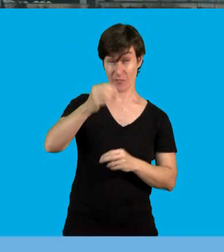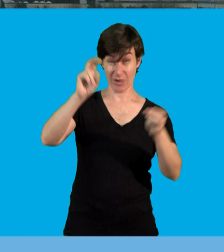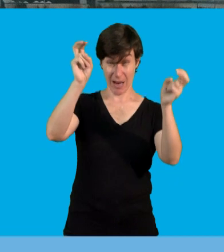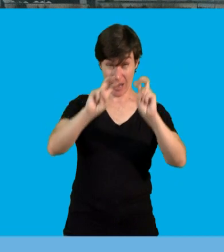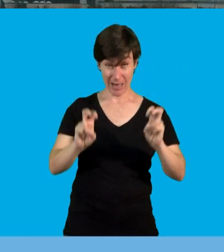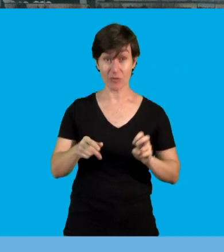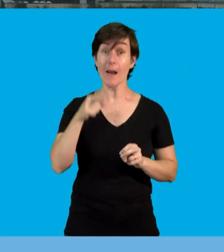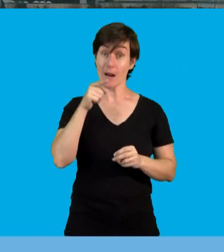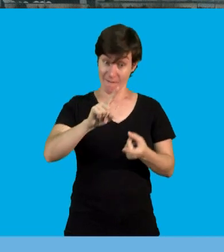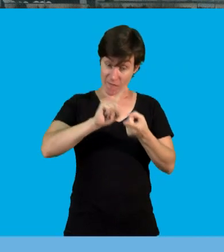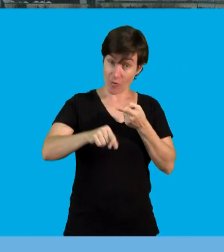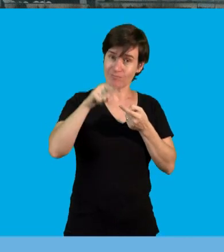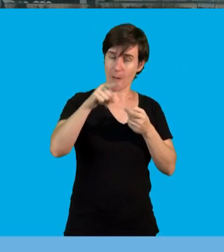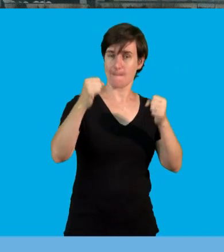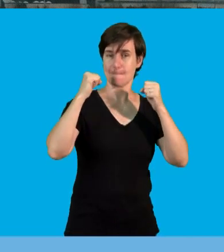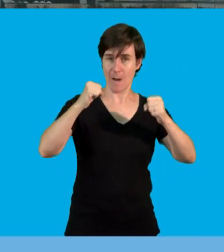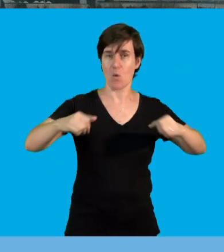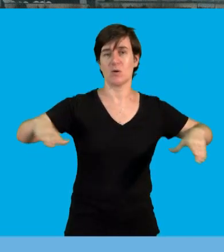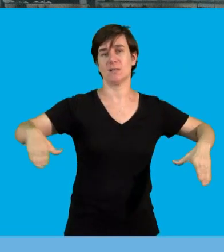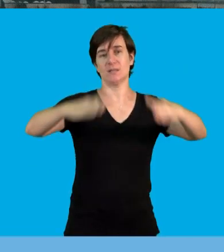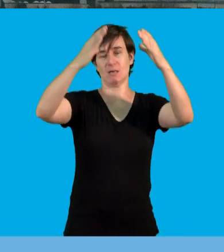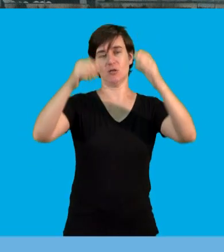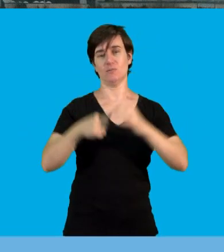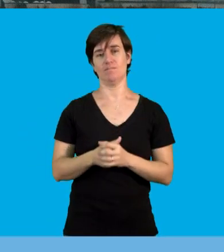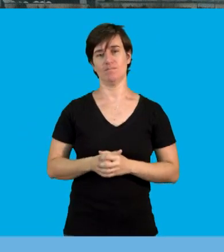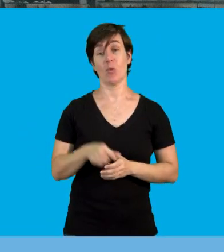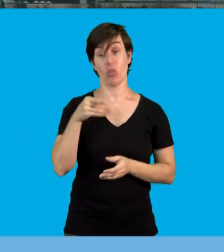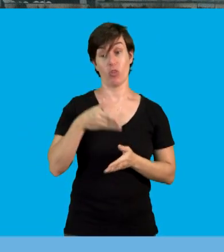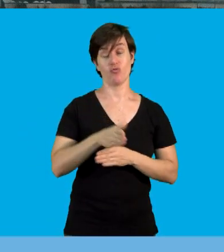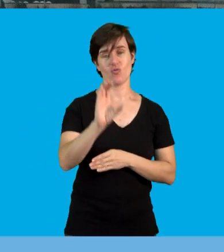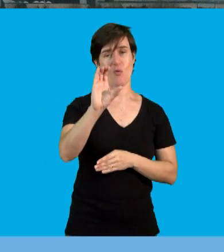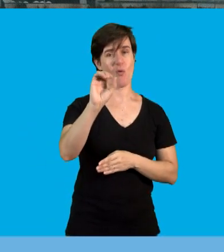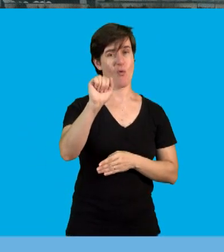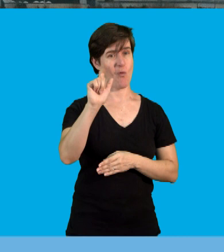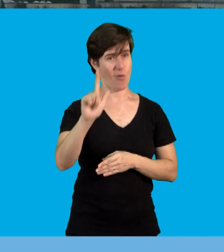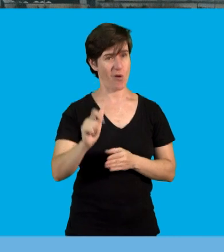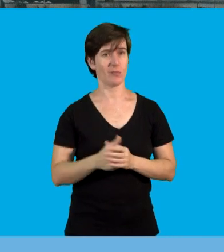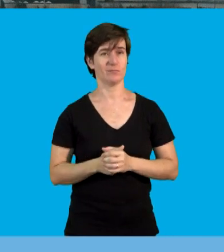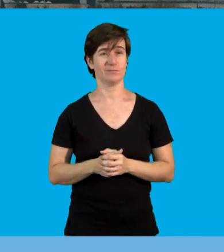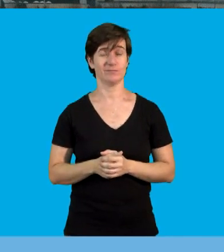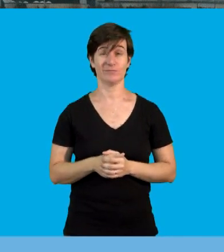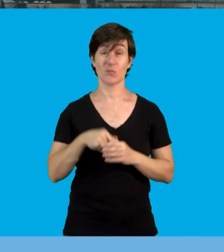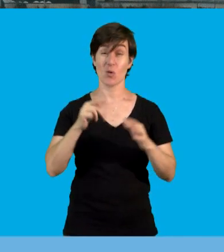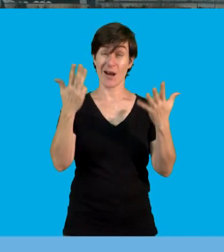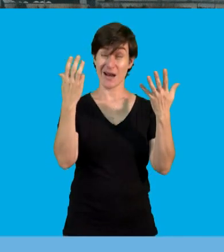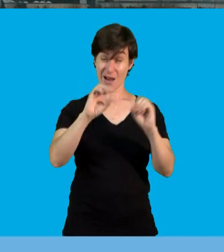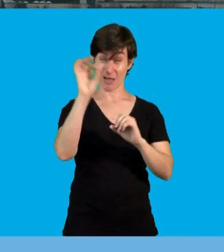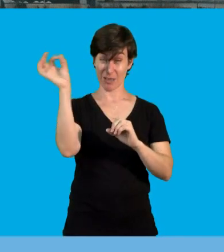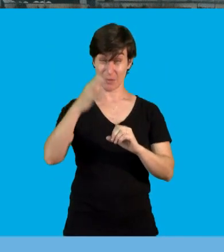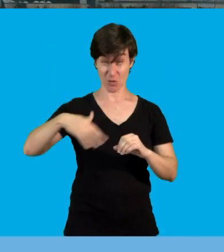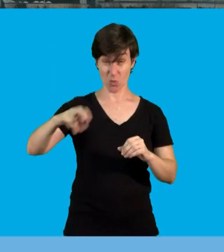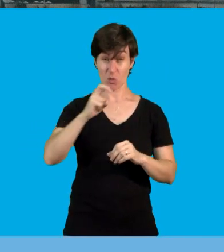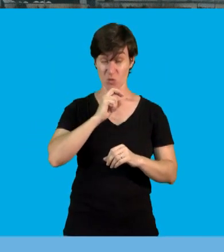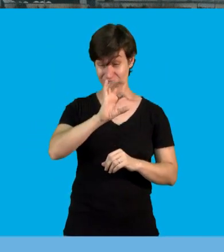Africa's electricity is currently generated through the burning of coal. So approximately 90% of what we